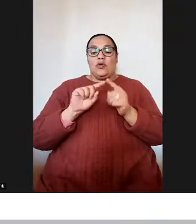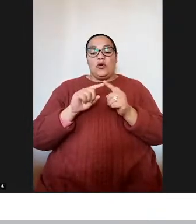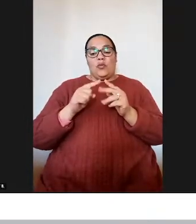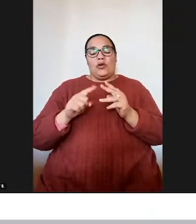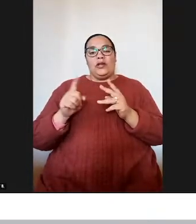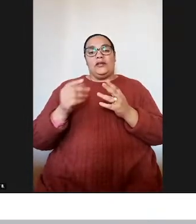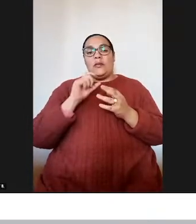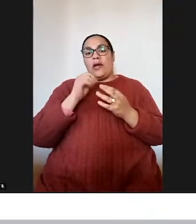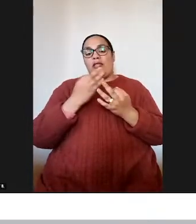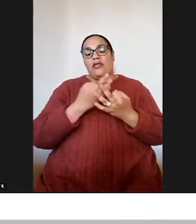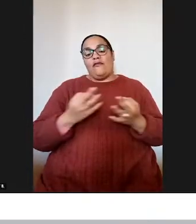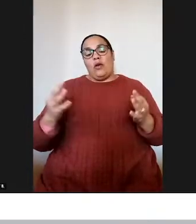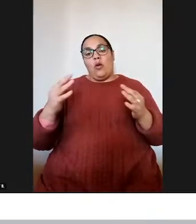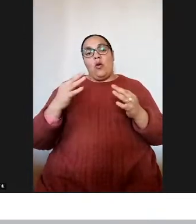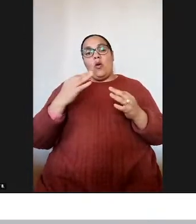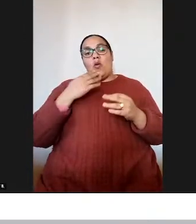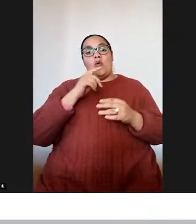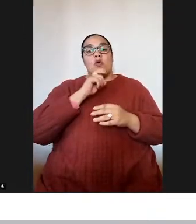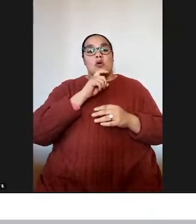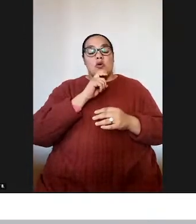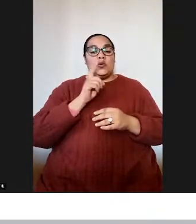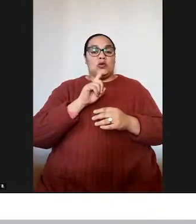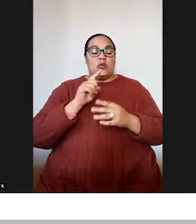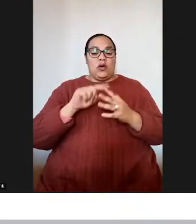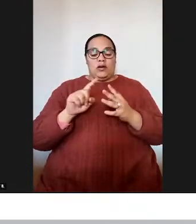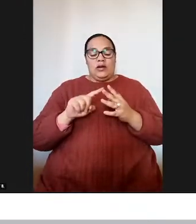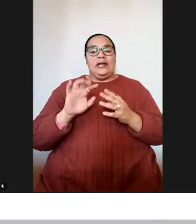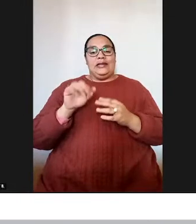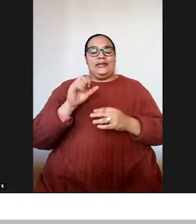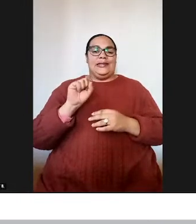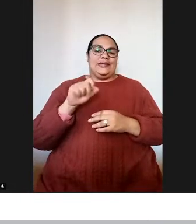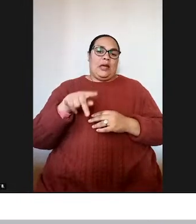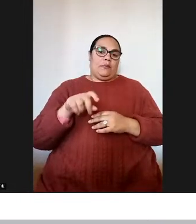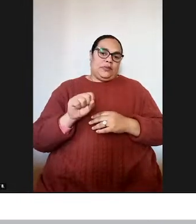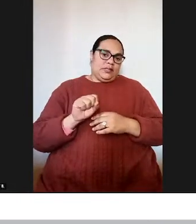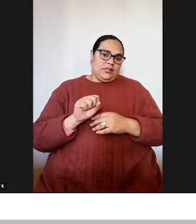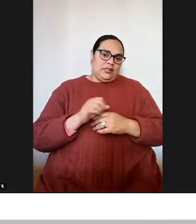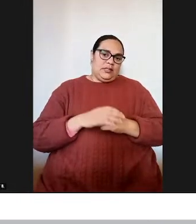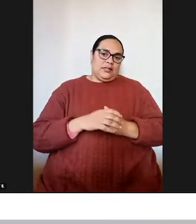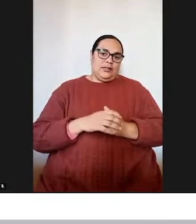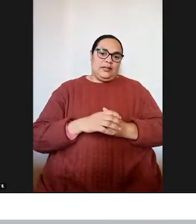you occupied, it's SEPs.